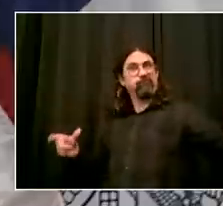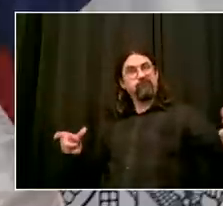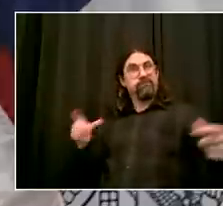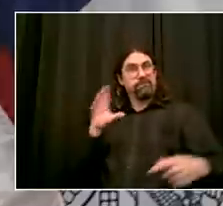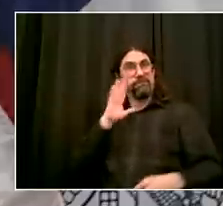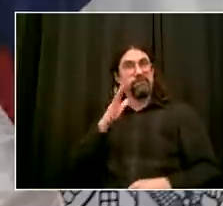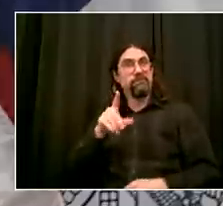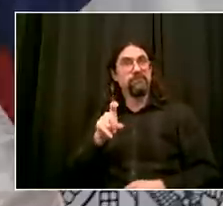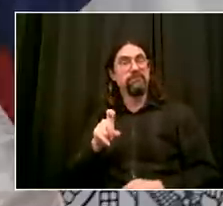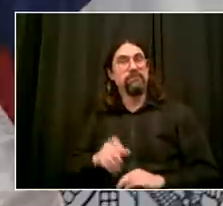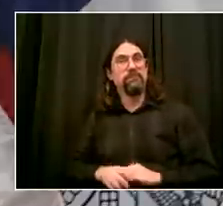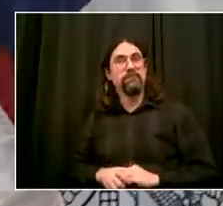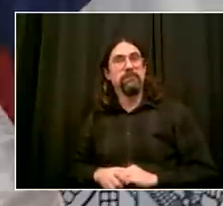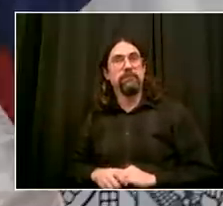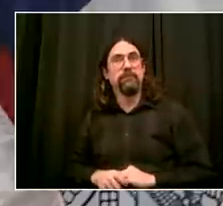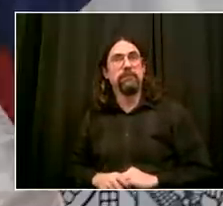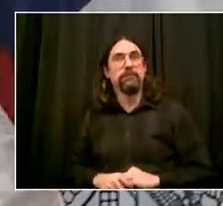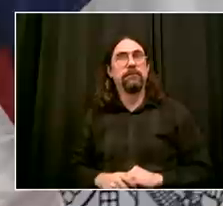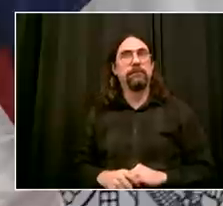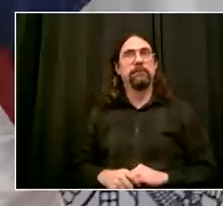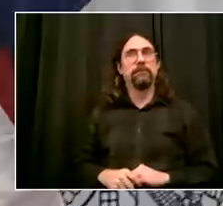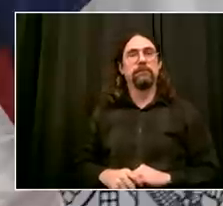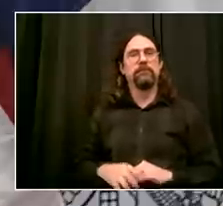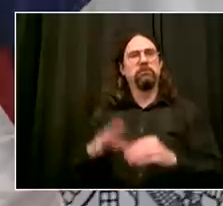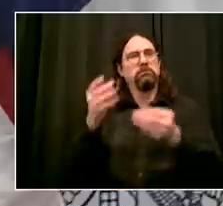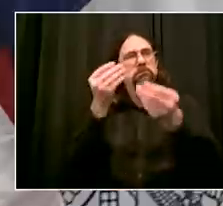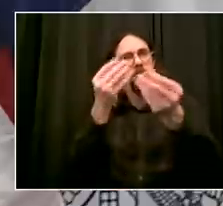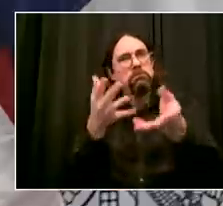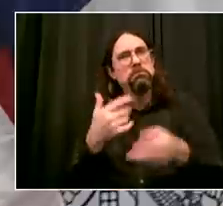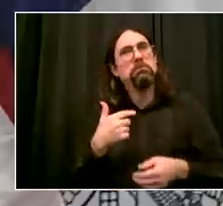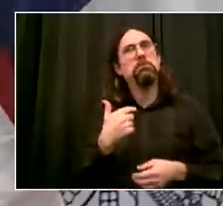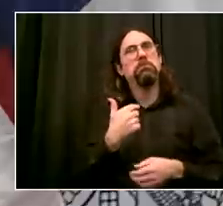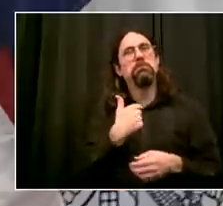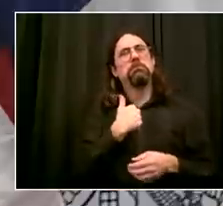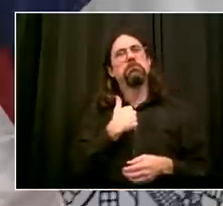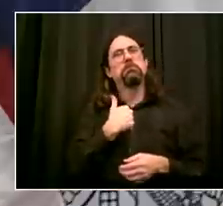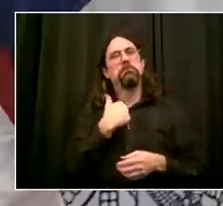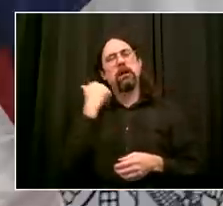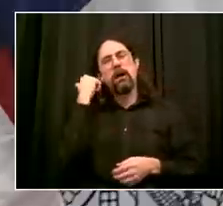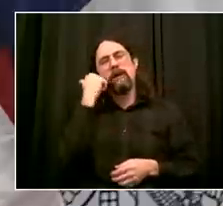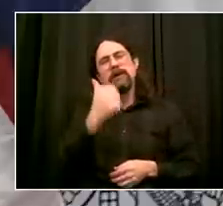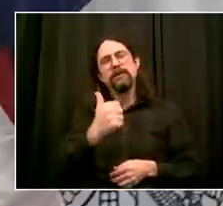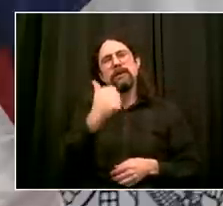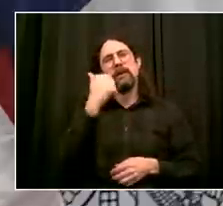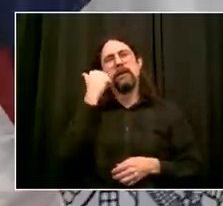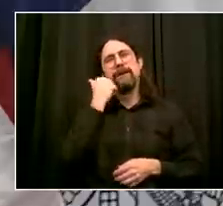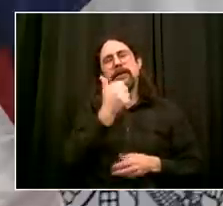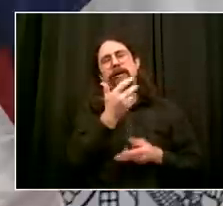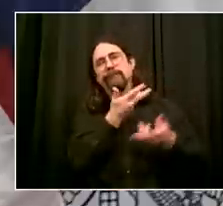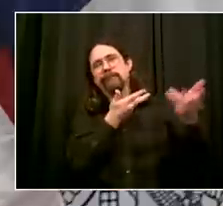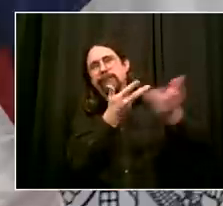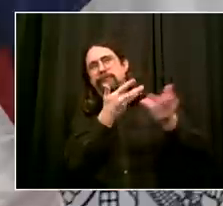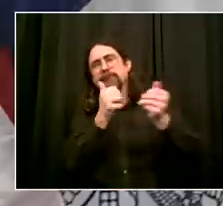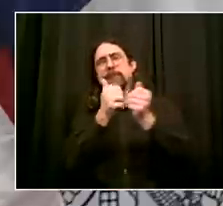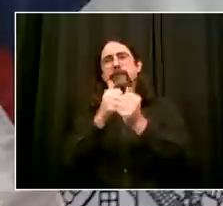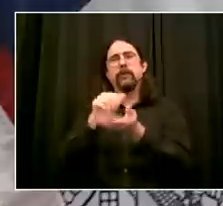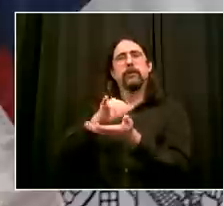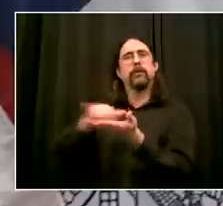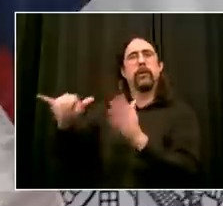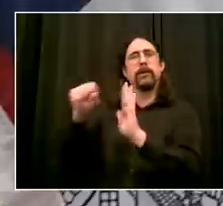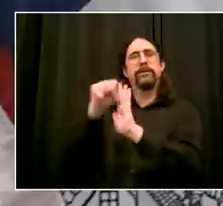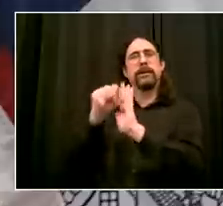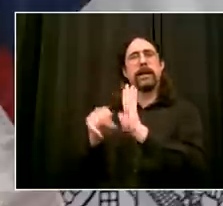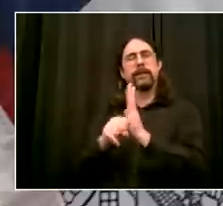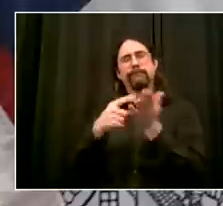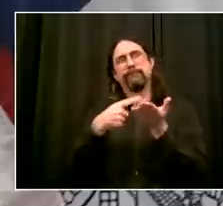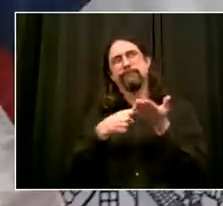approach. That's had a lot of impact, clearly, and it's been effective in many cases. So I think what we're going to see is the